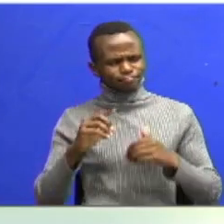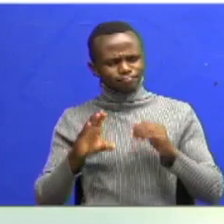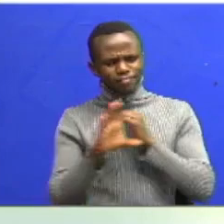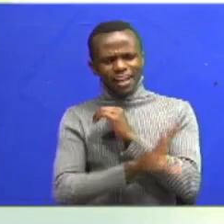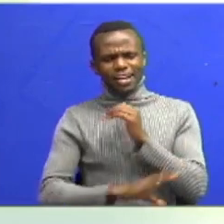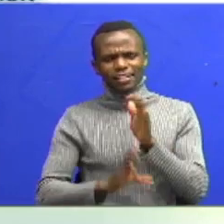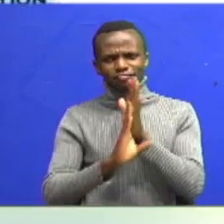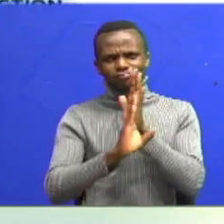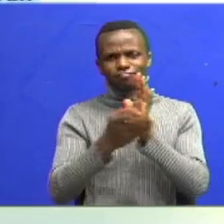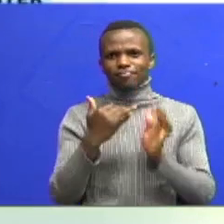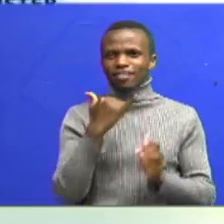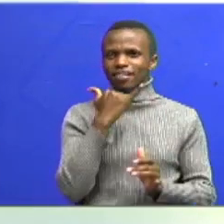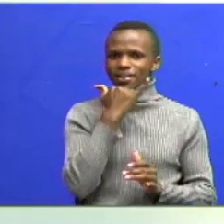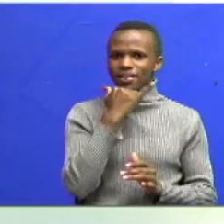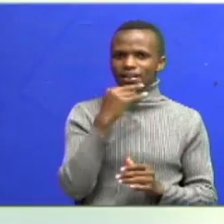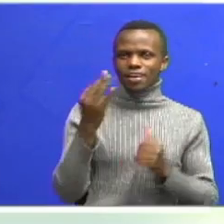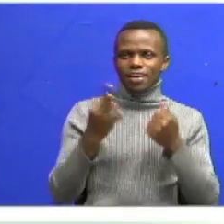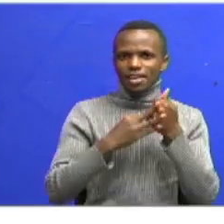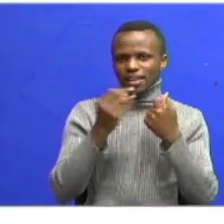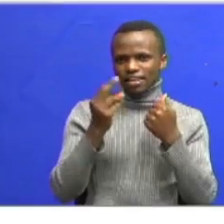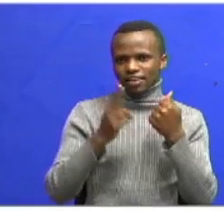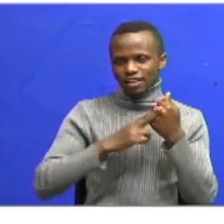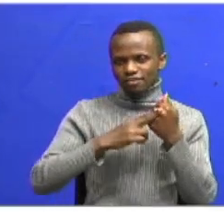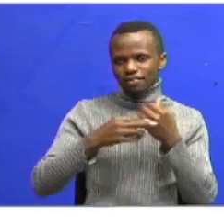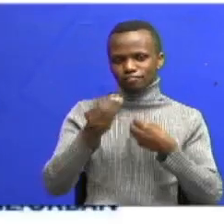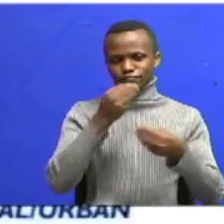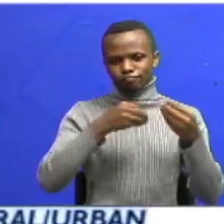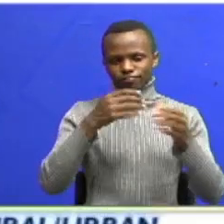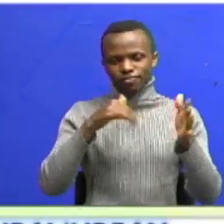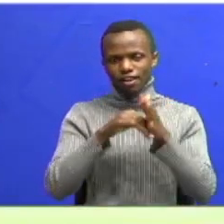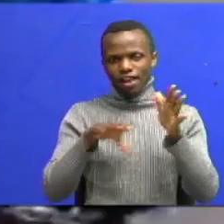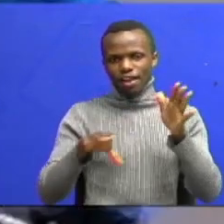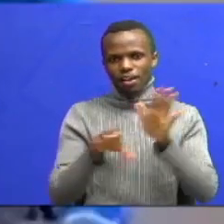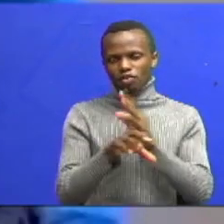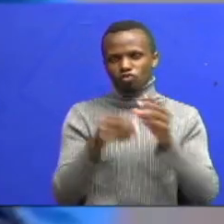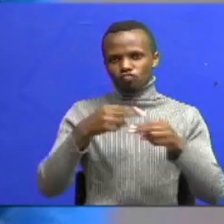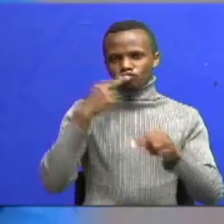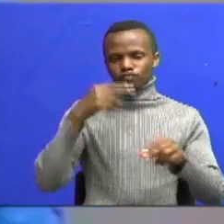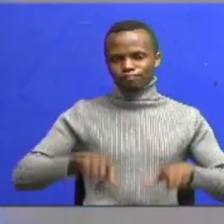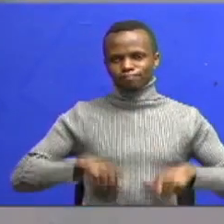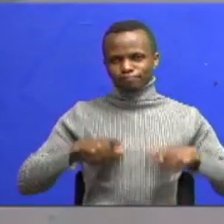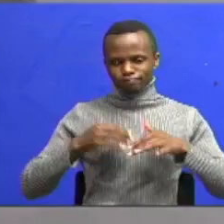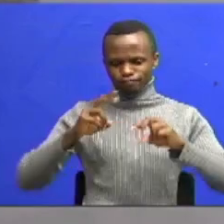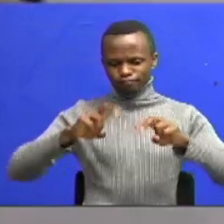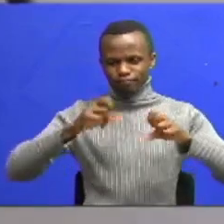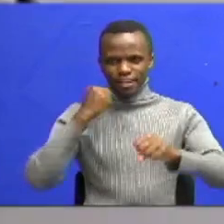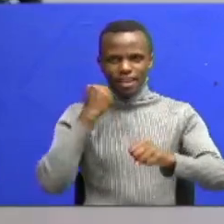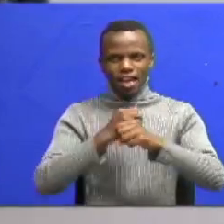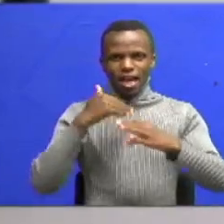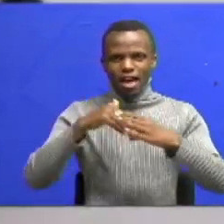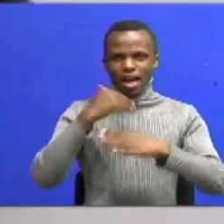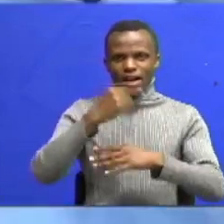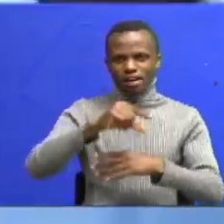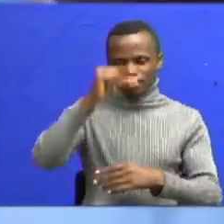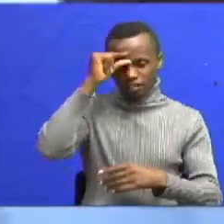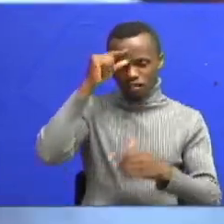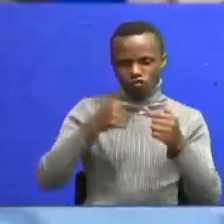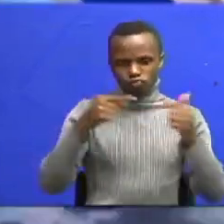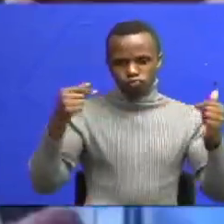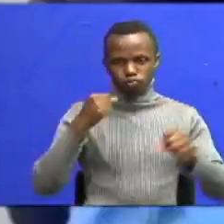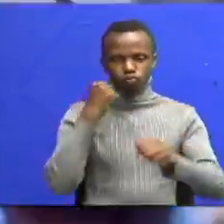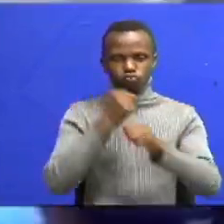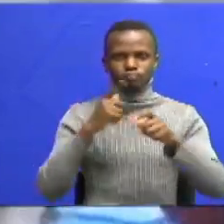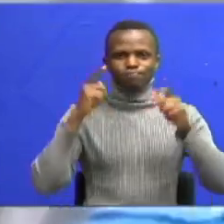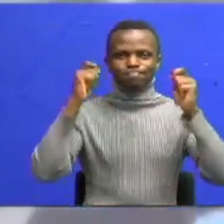direction, with 87% attributing this to the high cost of living. These research findings come in the wake of opposition-led